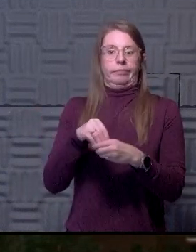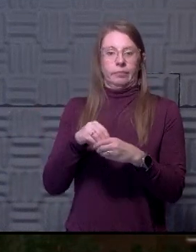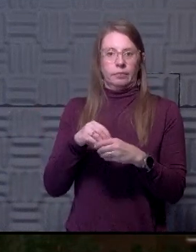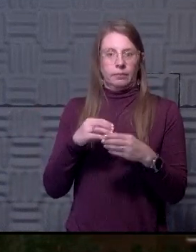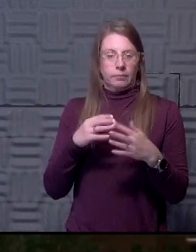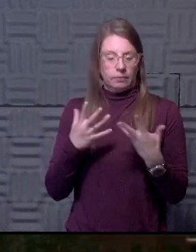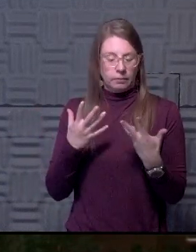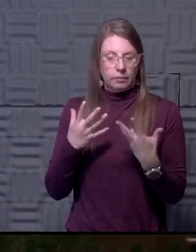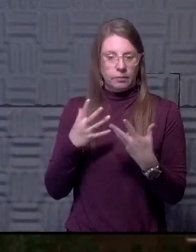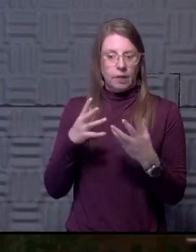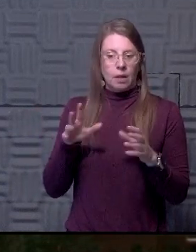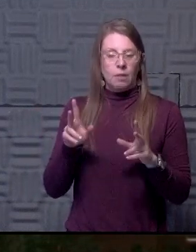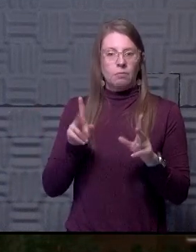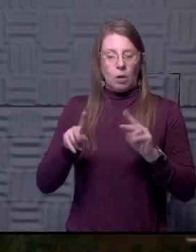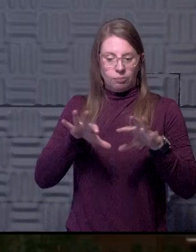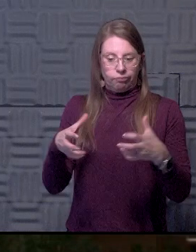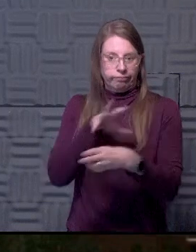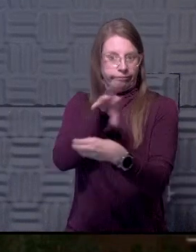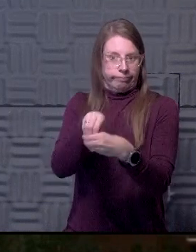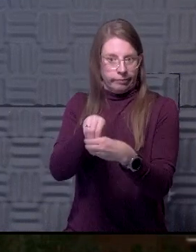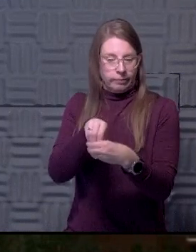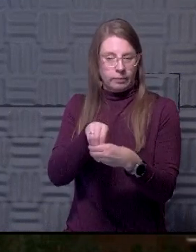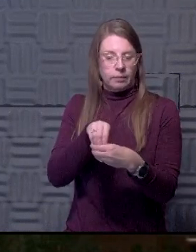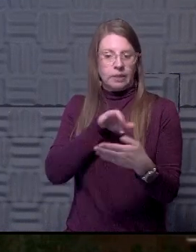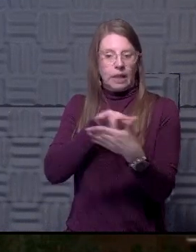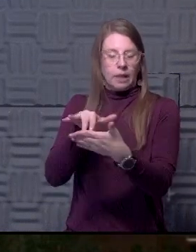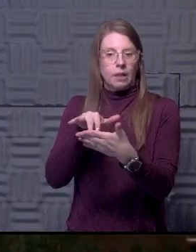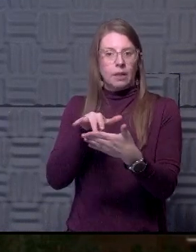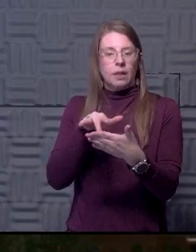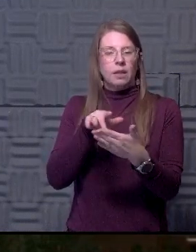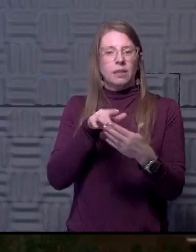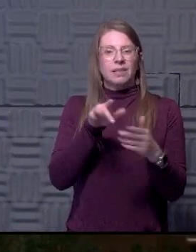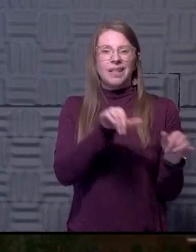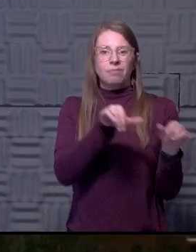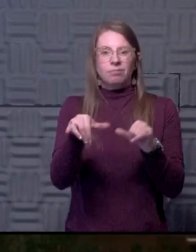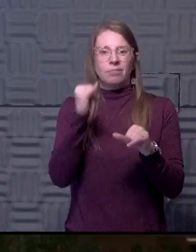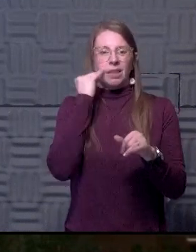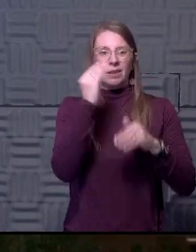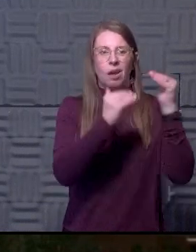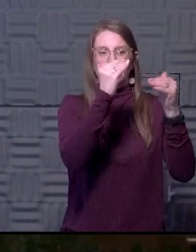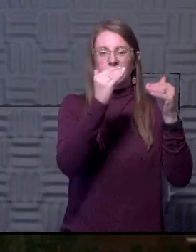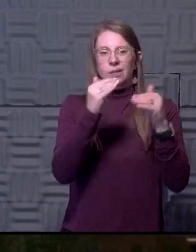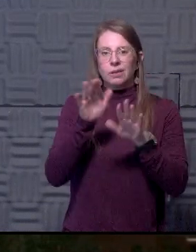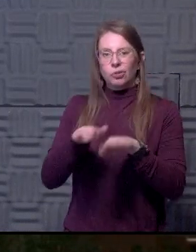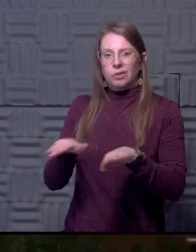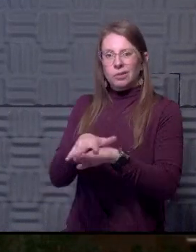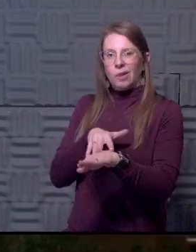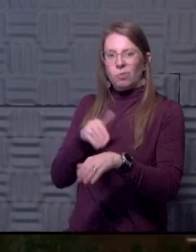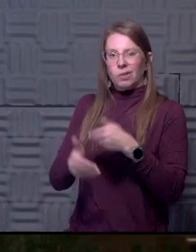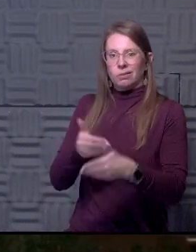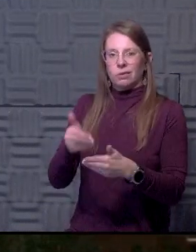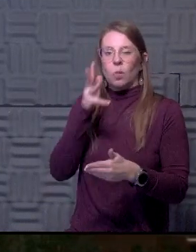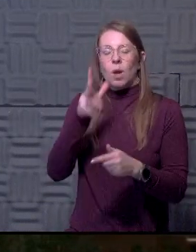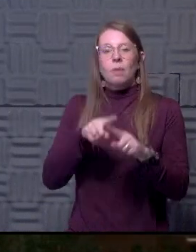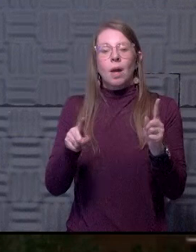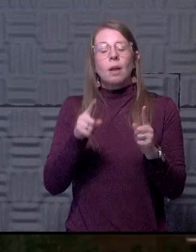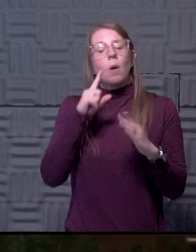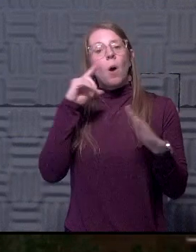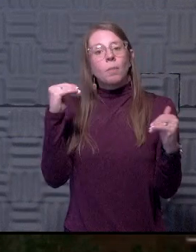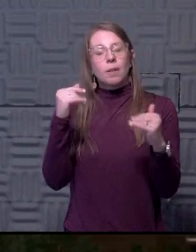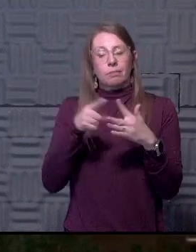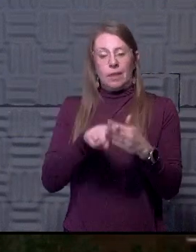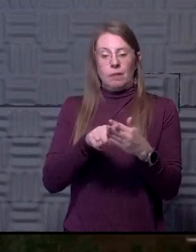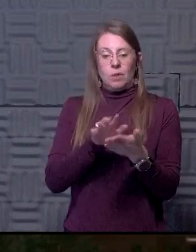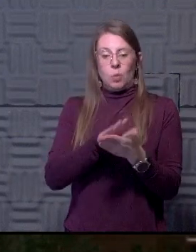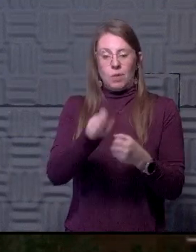have a vaccine as quickly as we got it for the adults. But I'm hoping maybe before the beginning of the school year, maybe